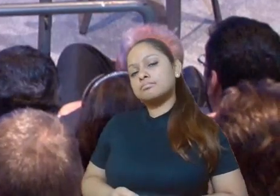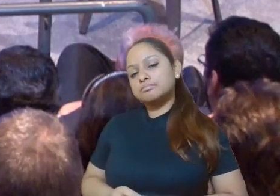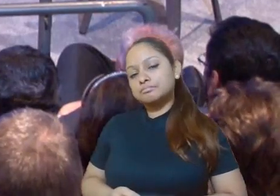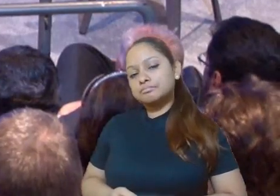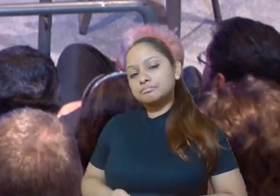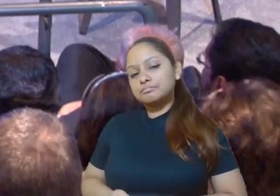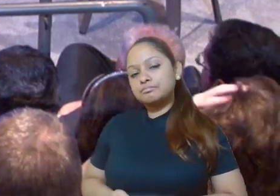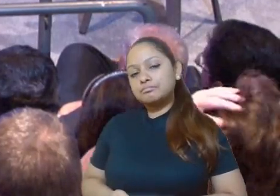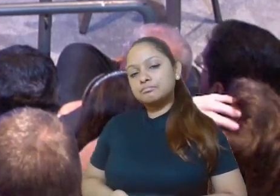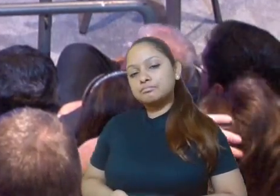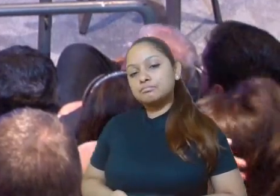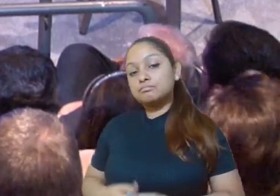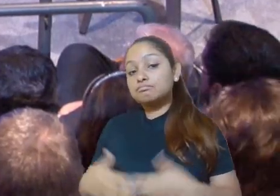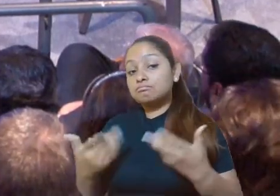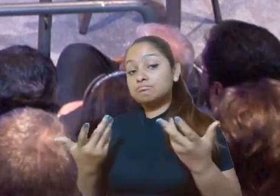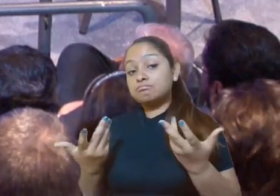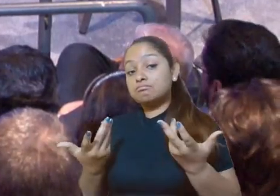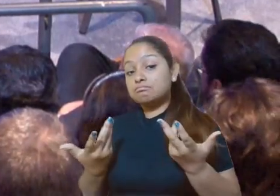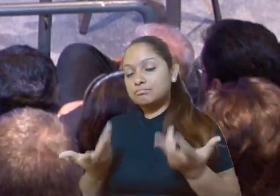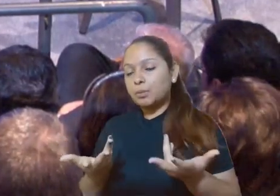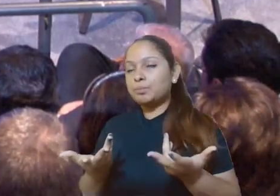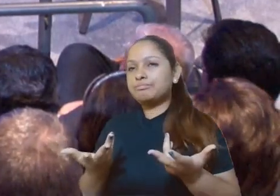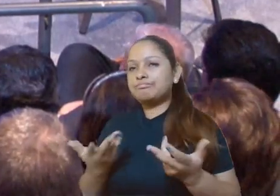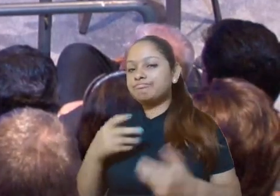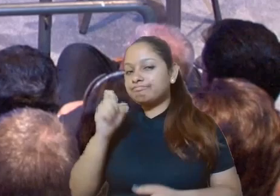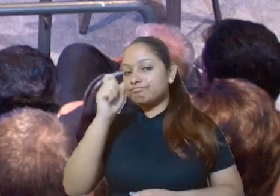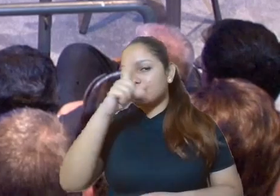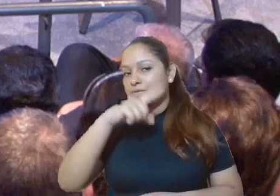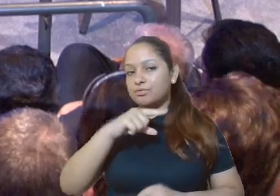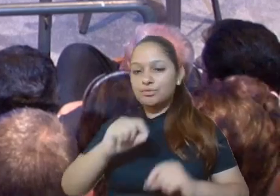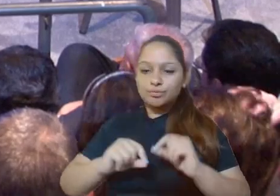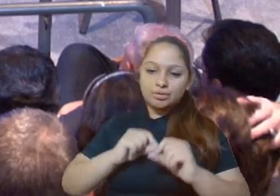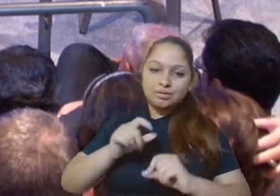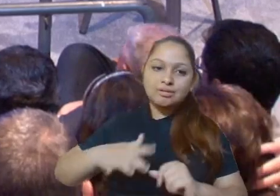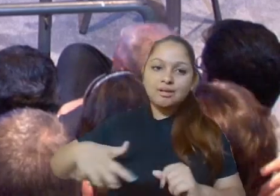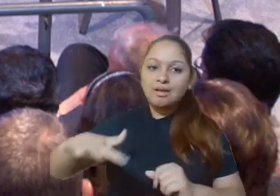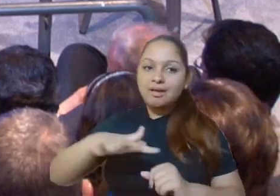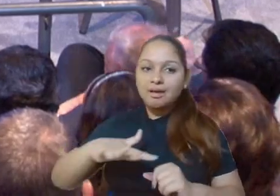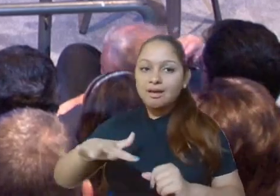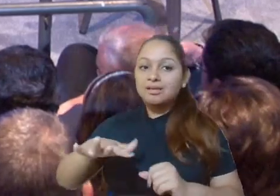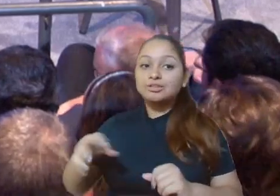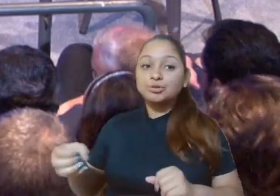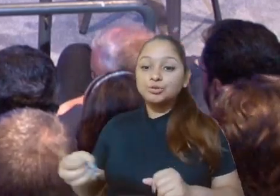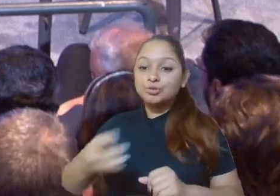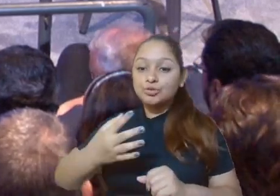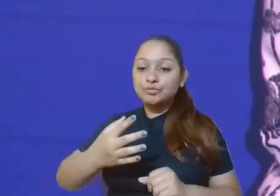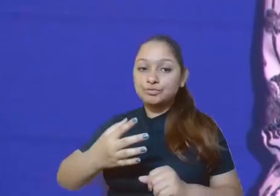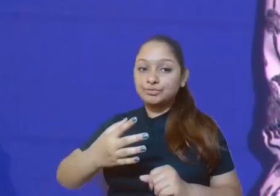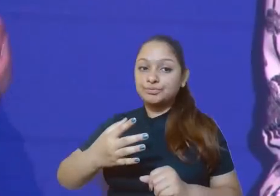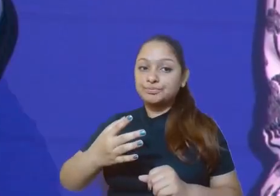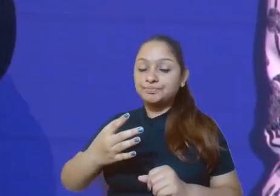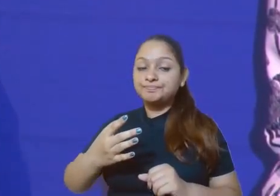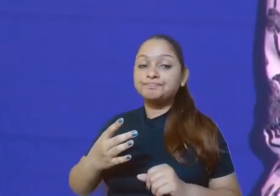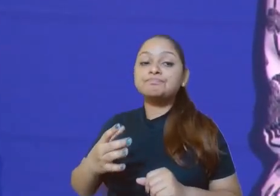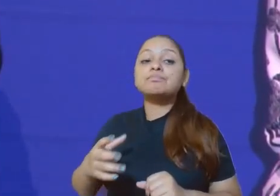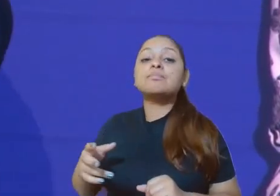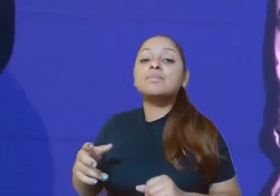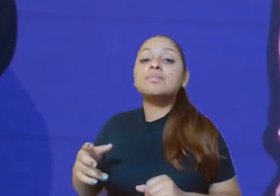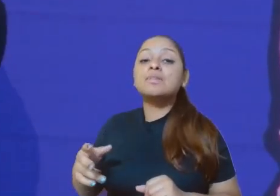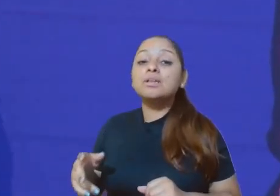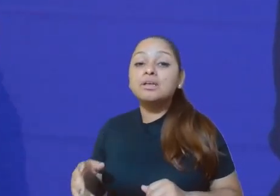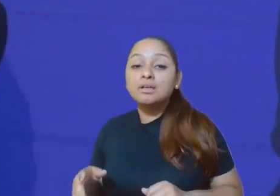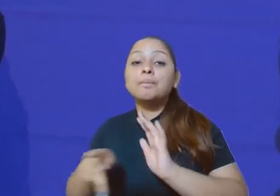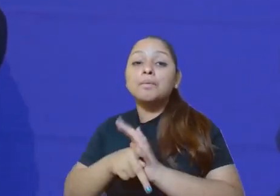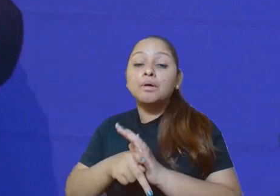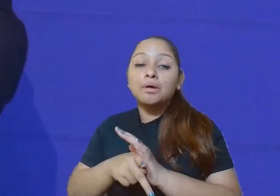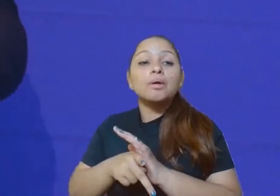I believe there is a challenge inside the innovation world, and particularly in the deep tech, which is the world